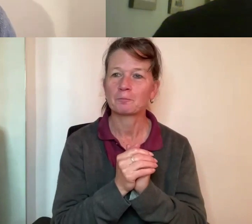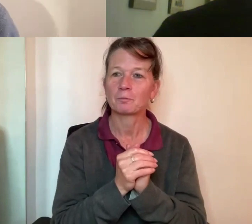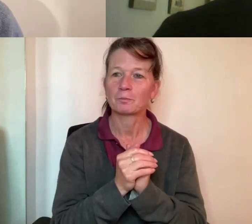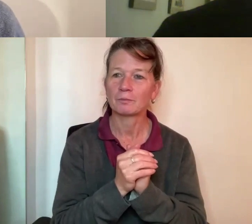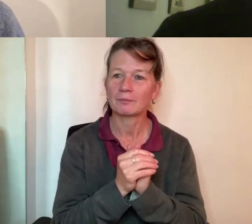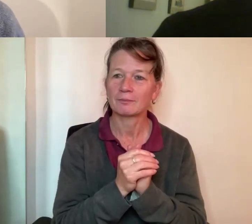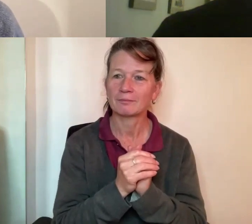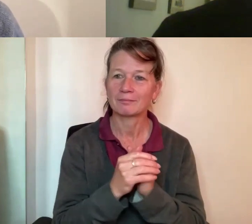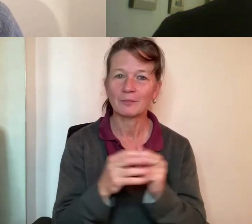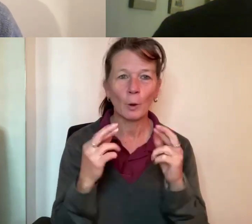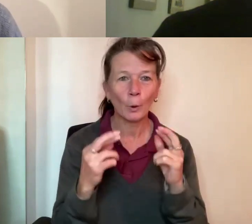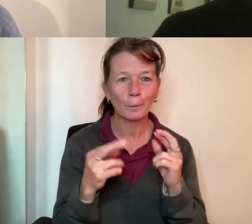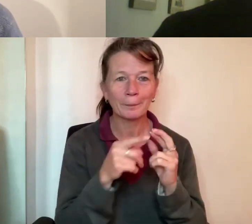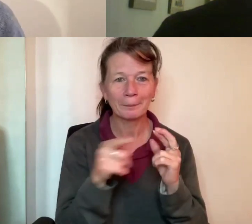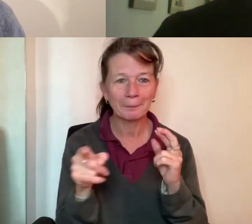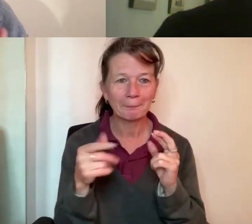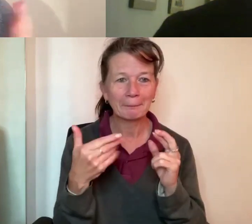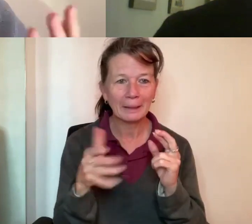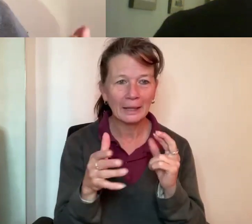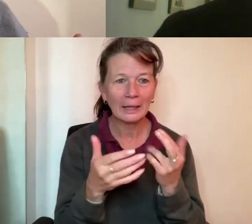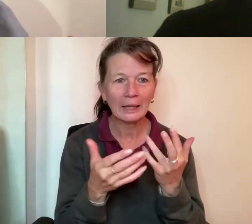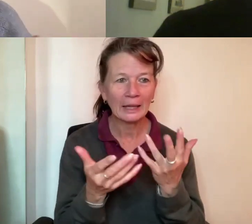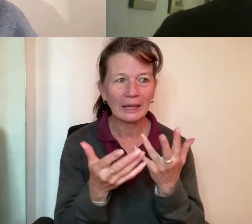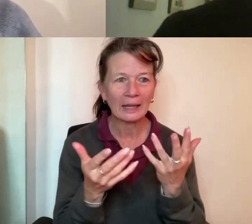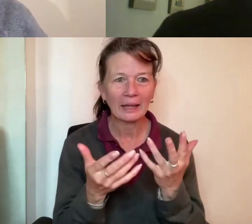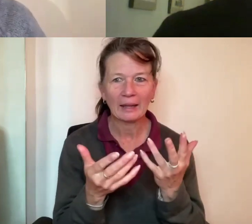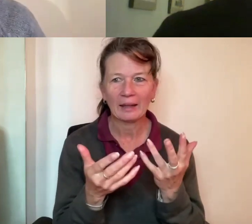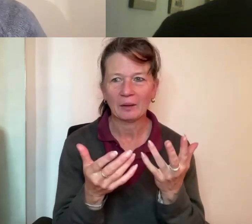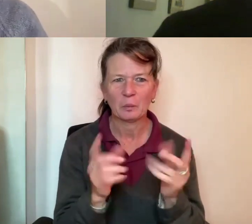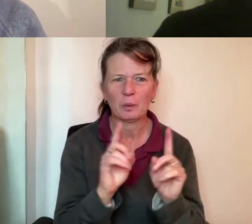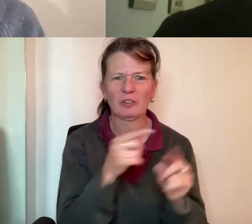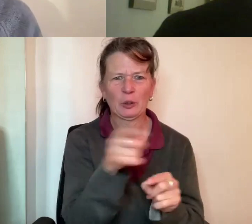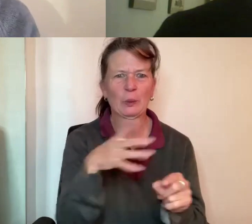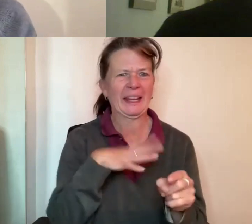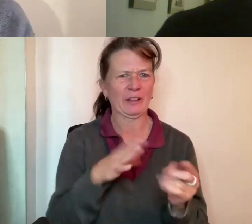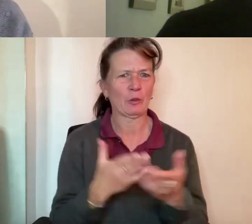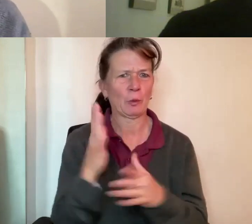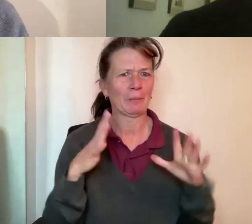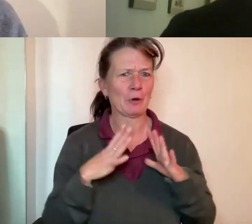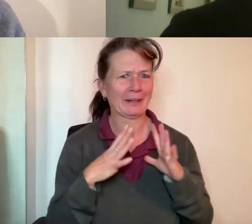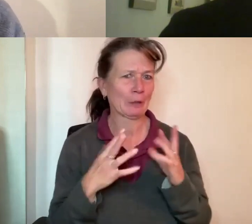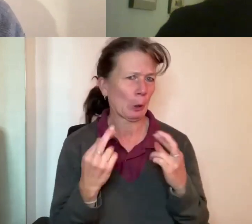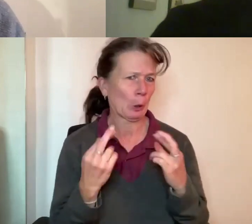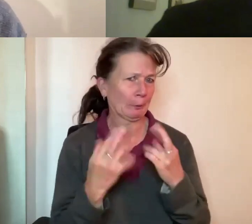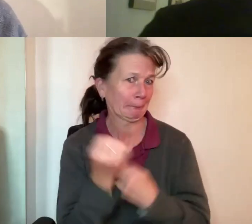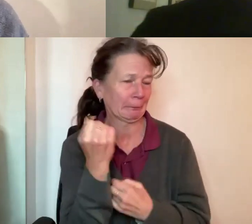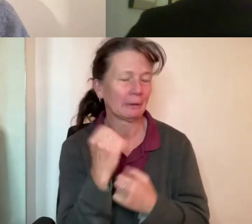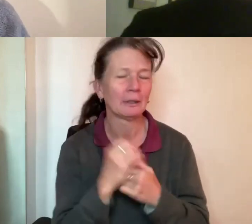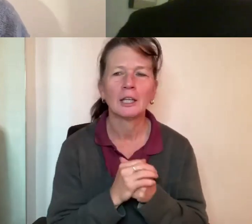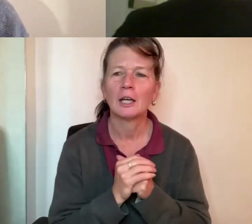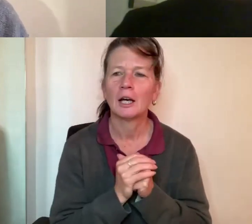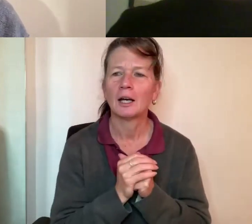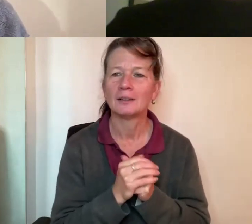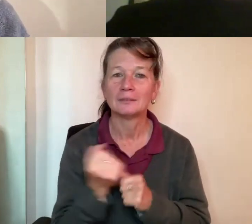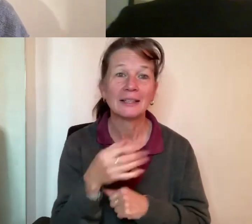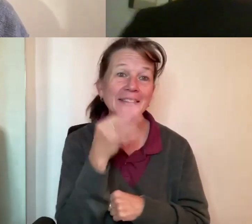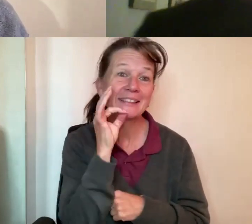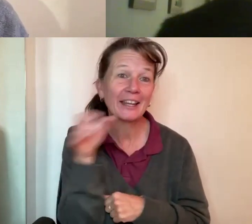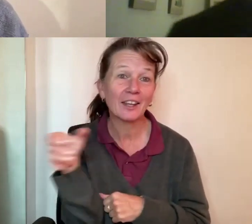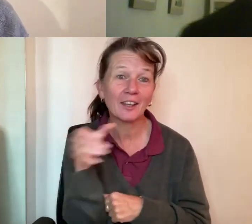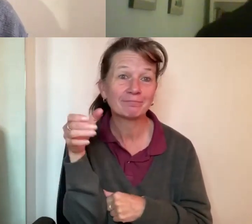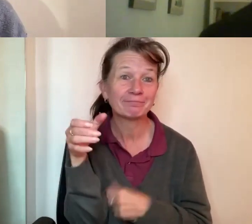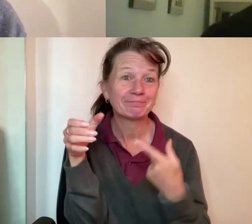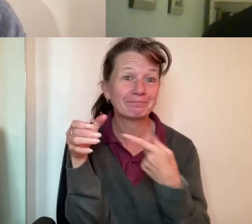I hope you had whatever you needed in your break. And I've got tea, which is marvelous.